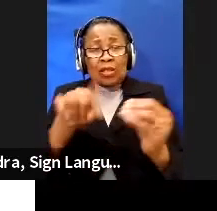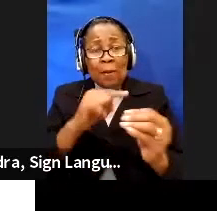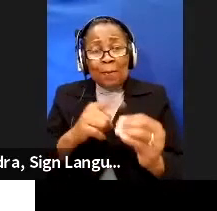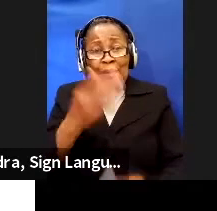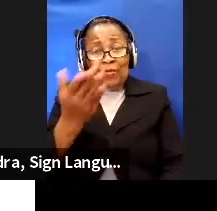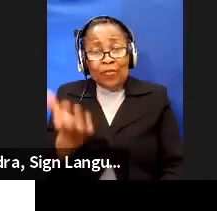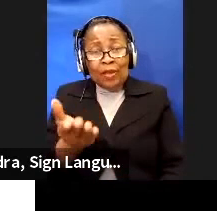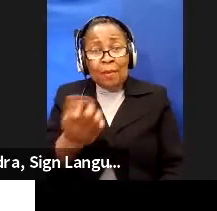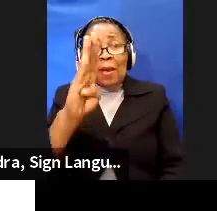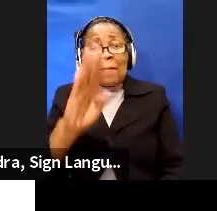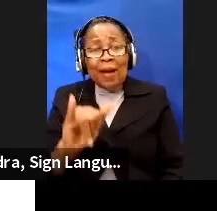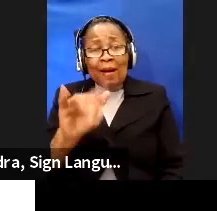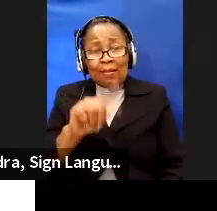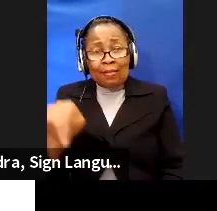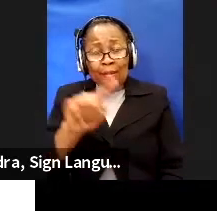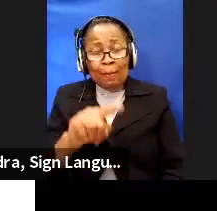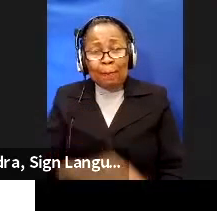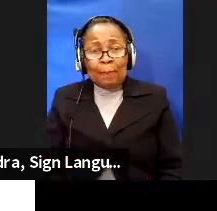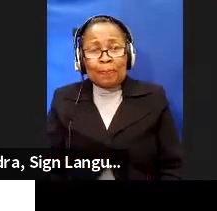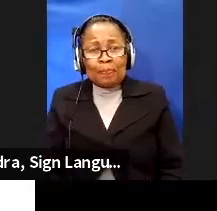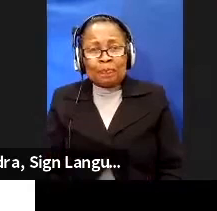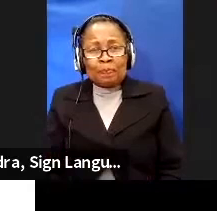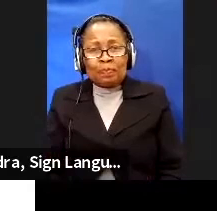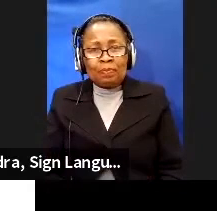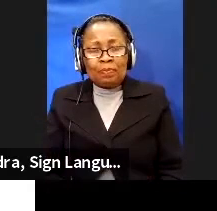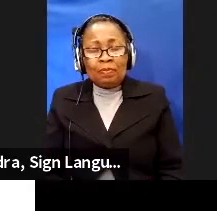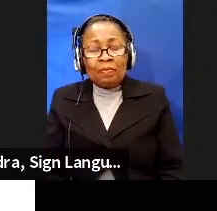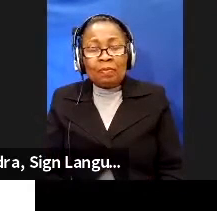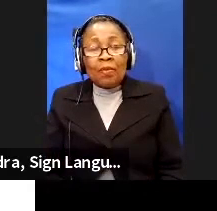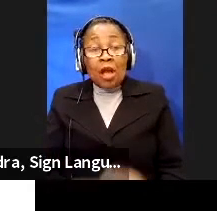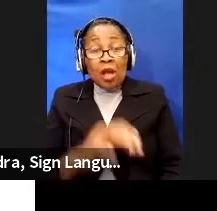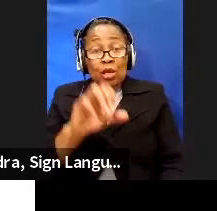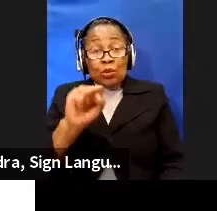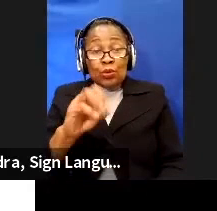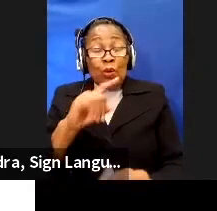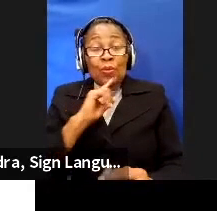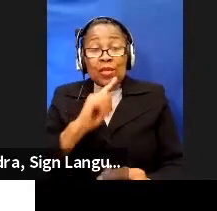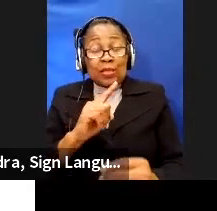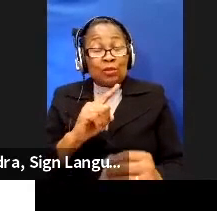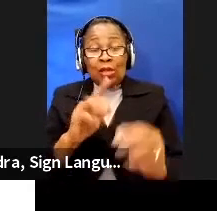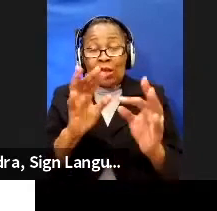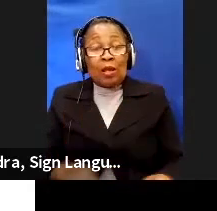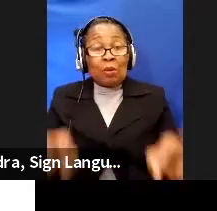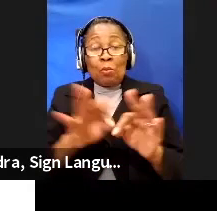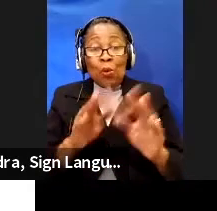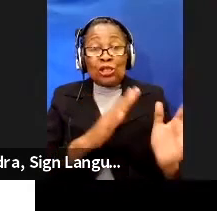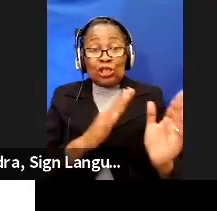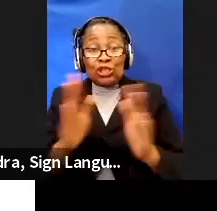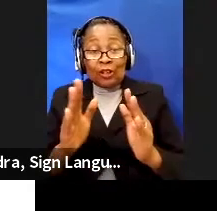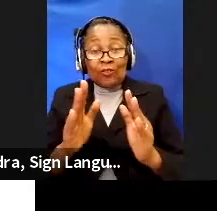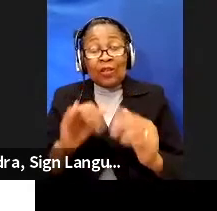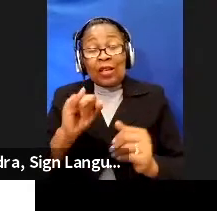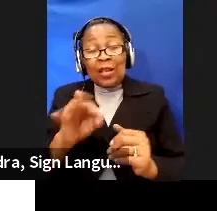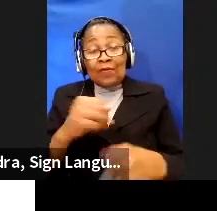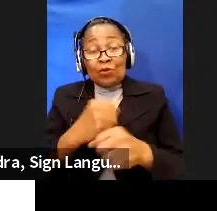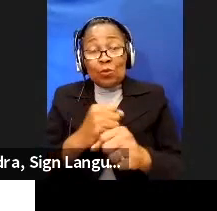them and with them and for them. So this is a critical shift that I think if you grab onto this shift and you make this